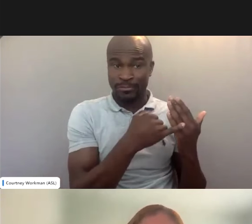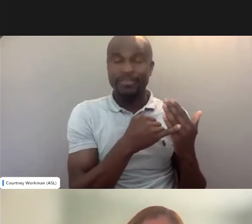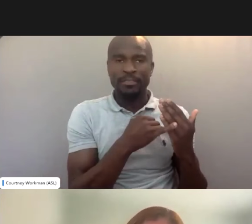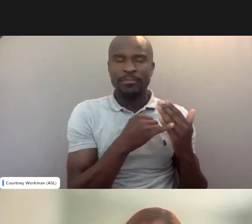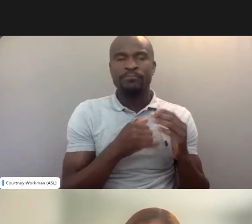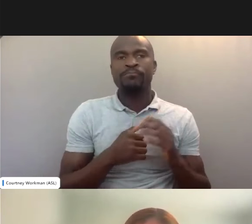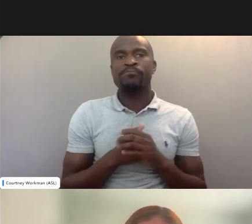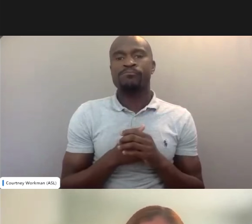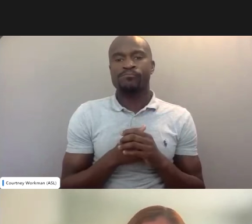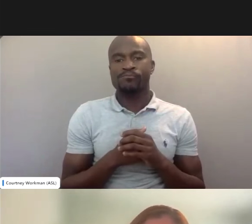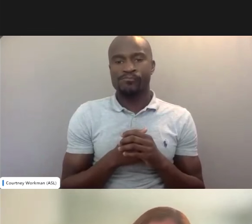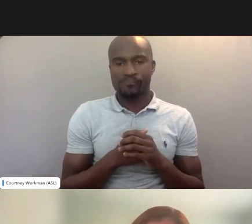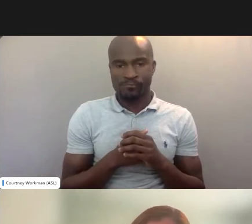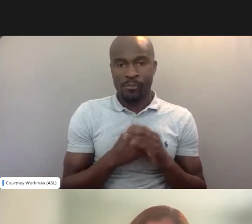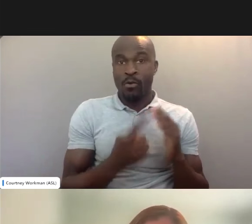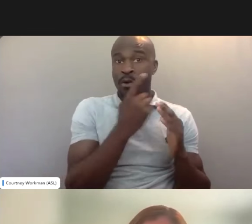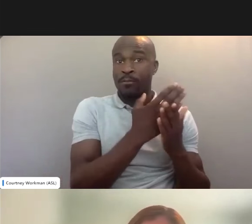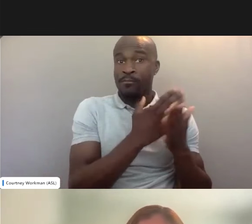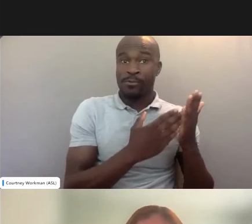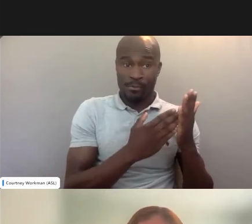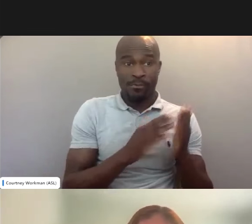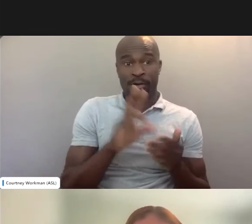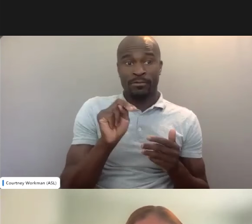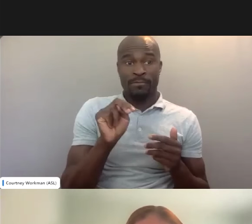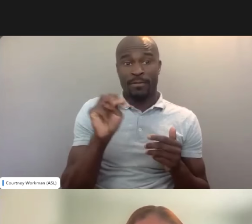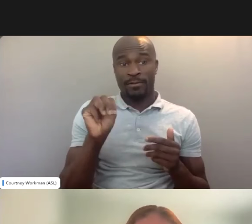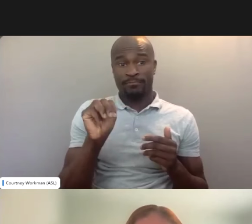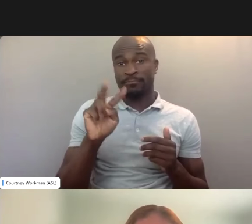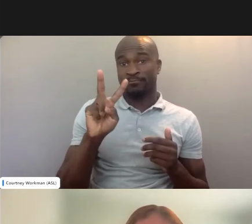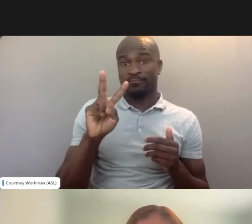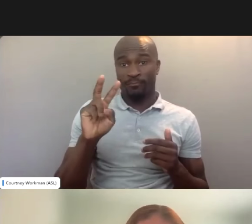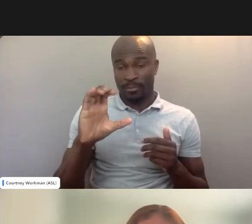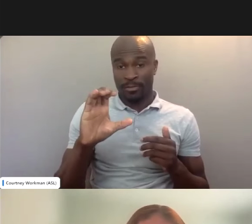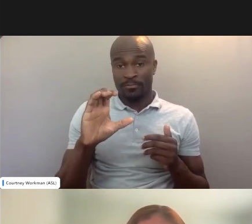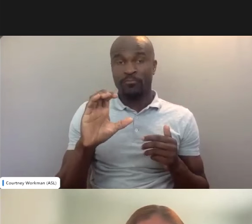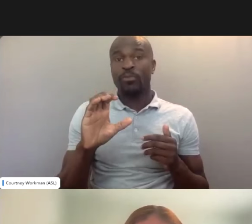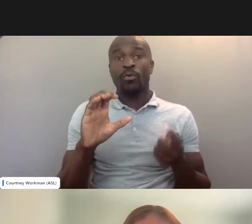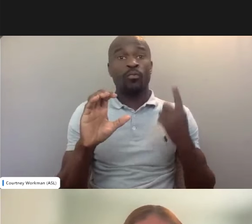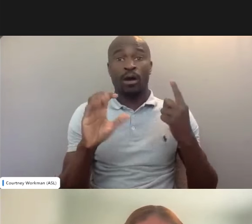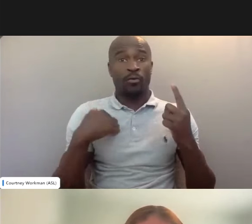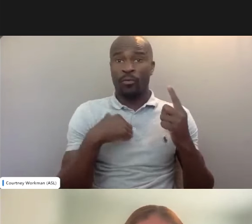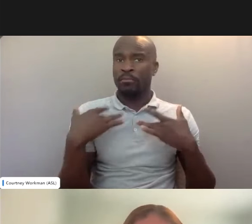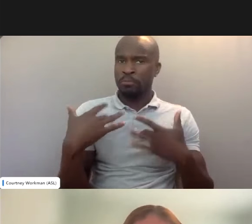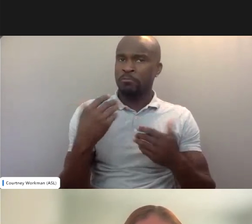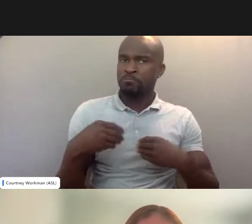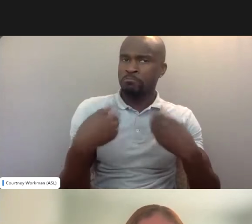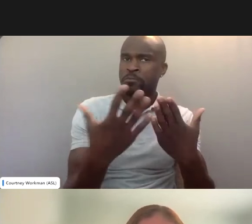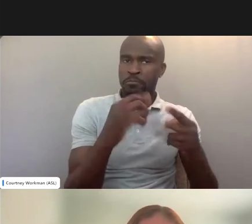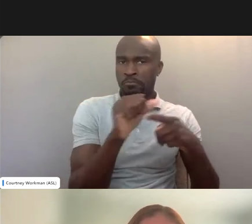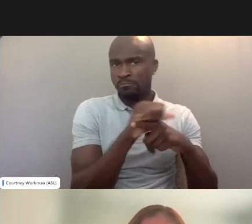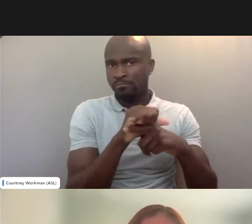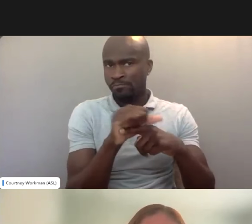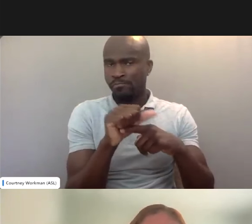mentioned, one piece of the National Mass Violence Center, one area that we do provide training and technical assistance and work